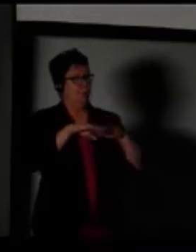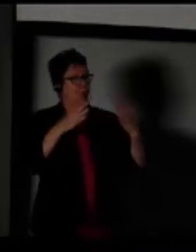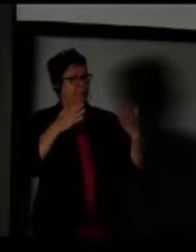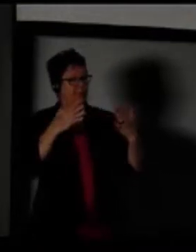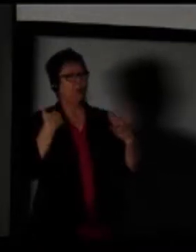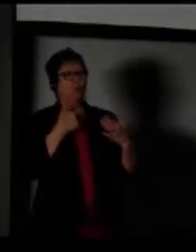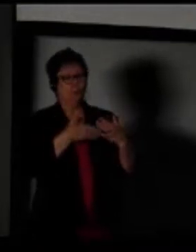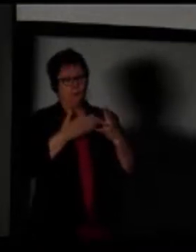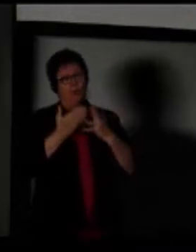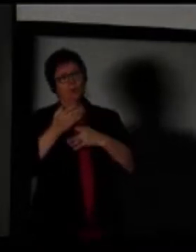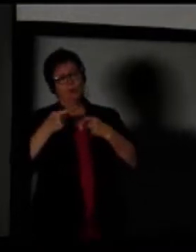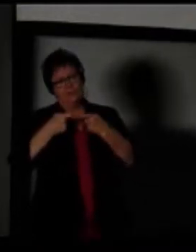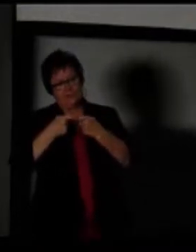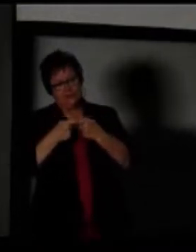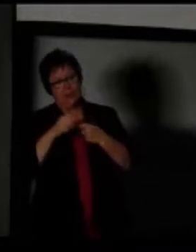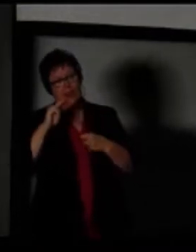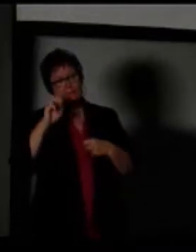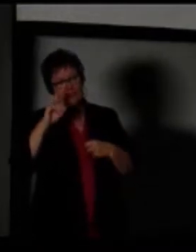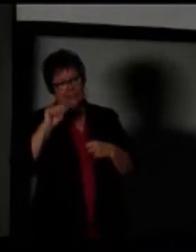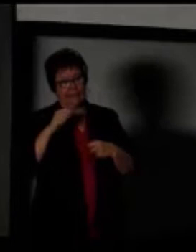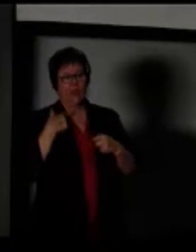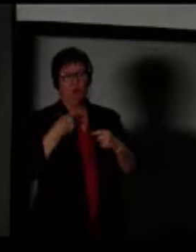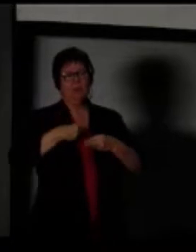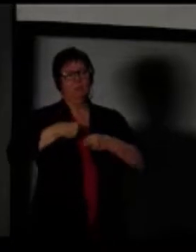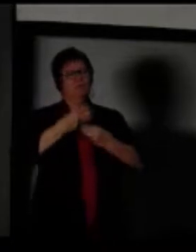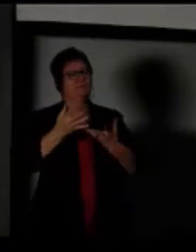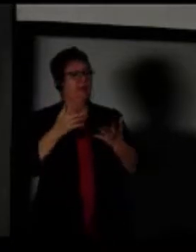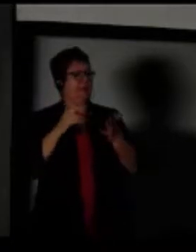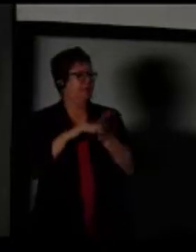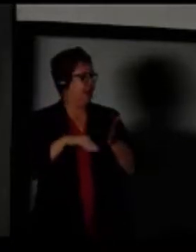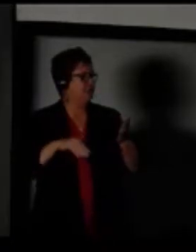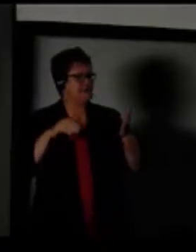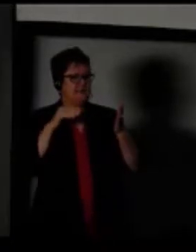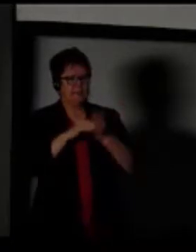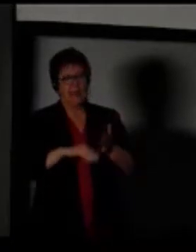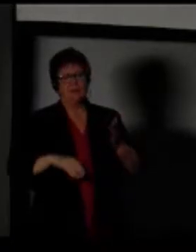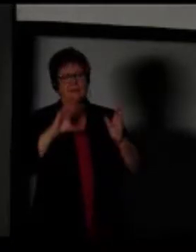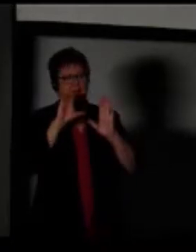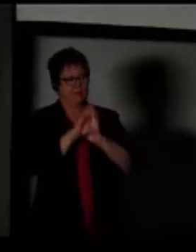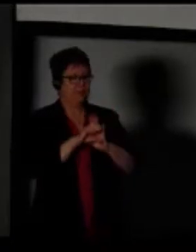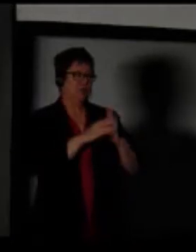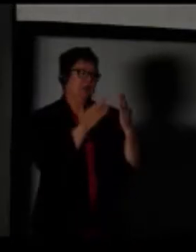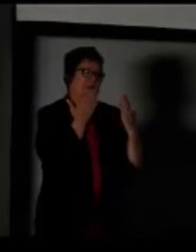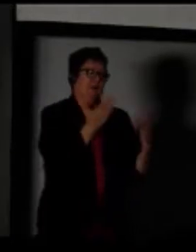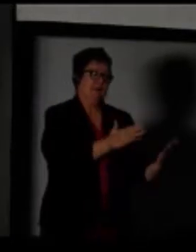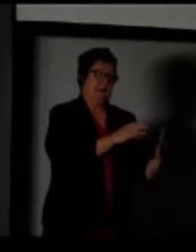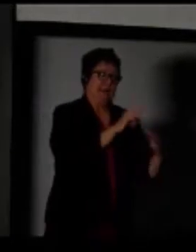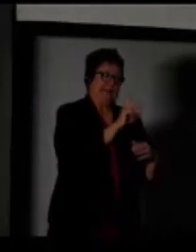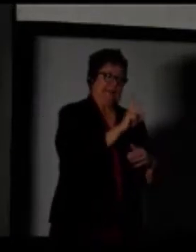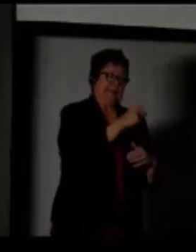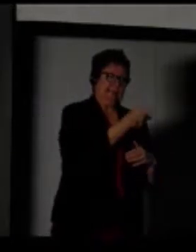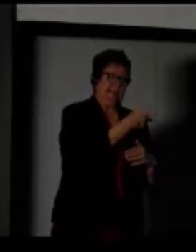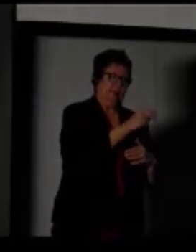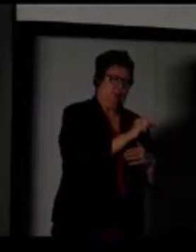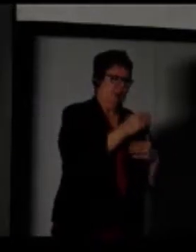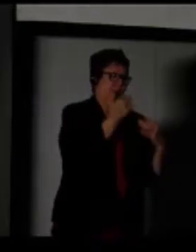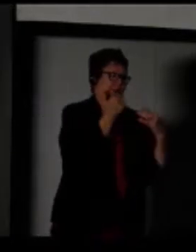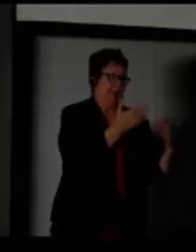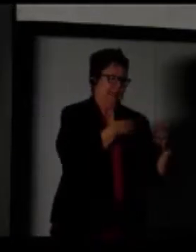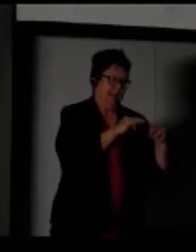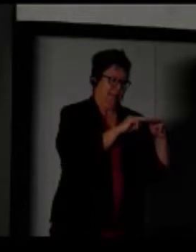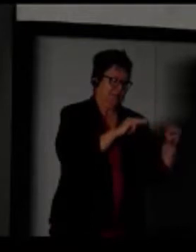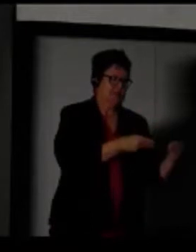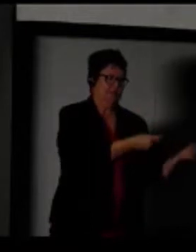media. We provided thousands of images. And again, I want to thank the DPO and my museum for providing the resources